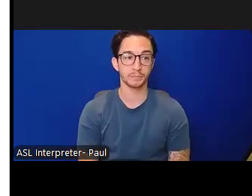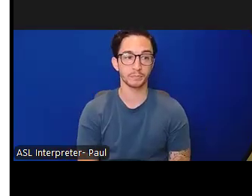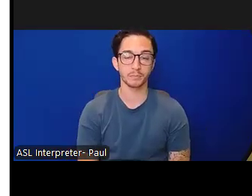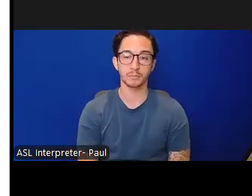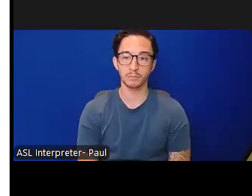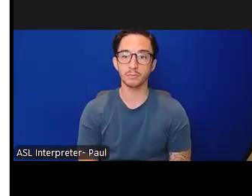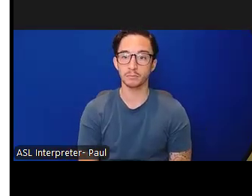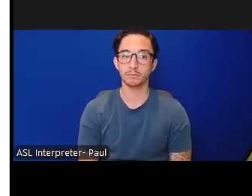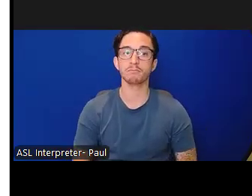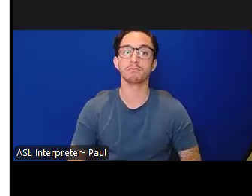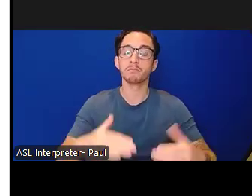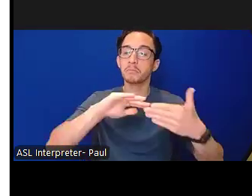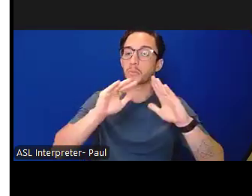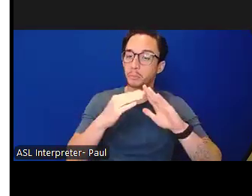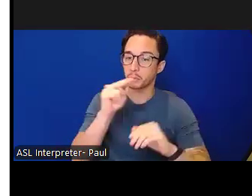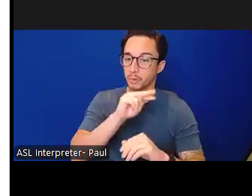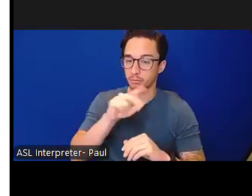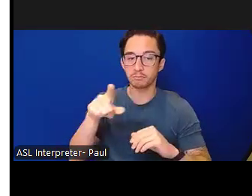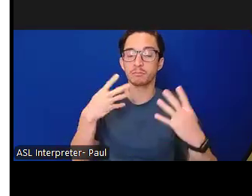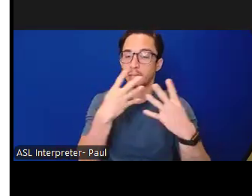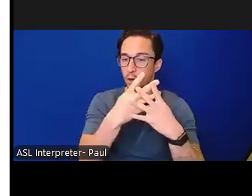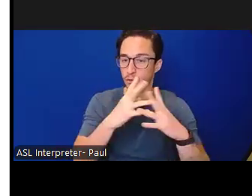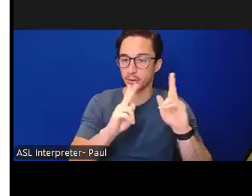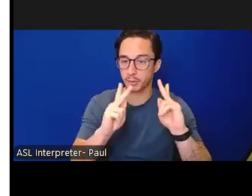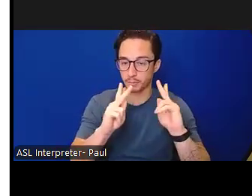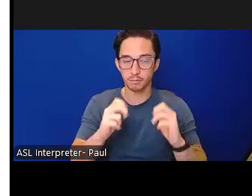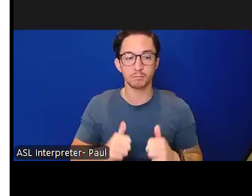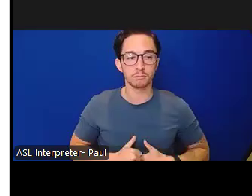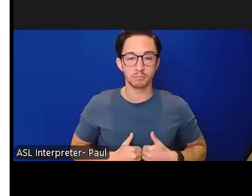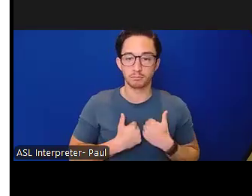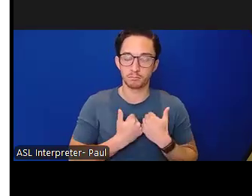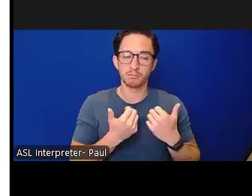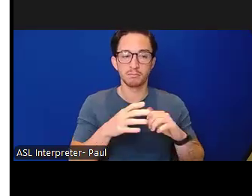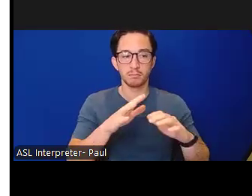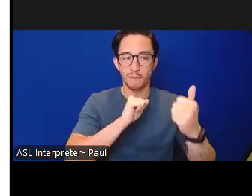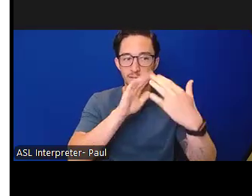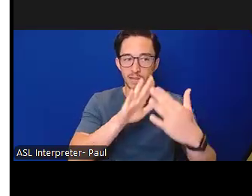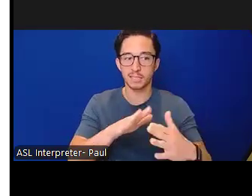From a community standpoint, incarcerated survivors are facing judgment, which leads to that shame.